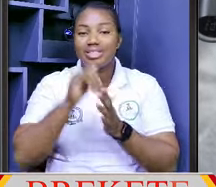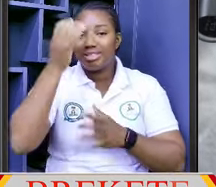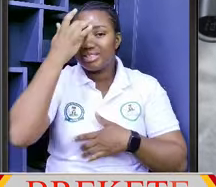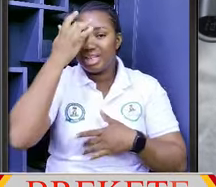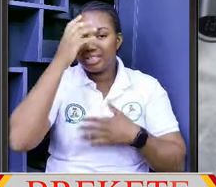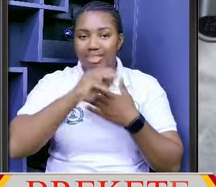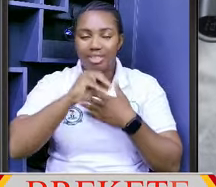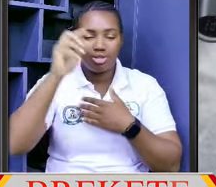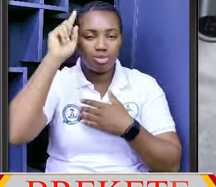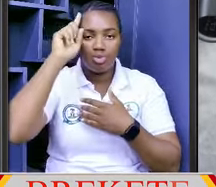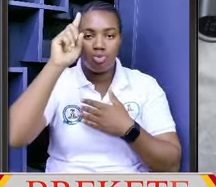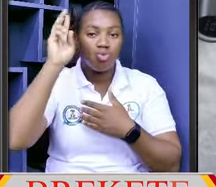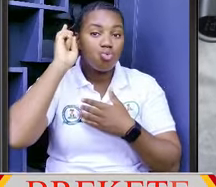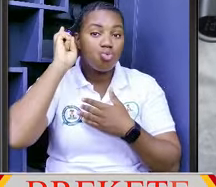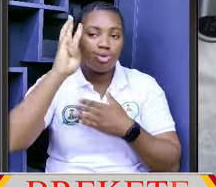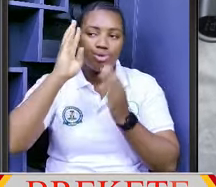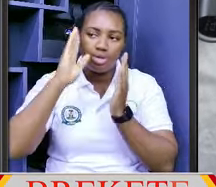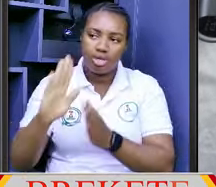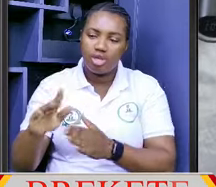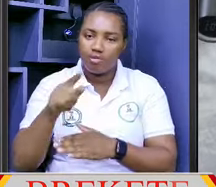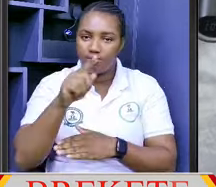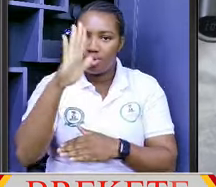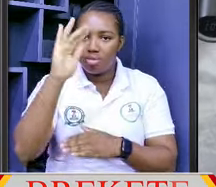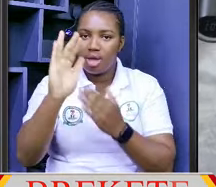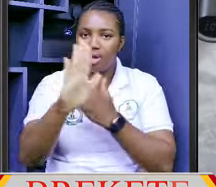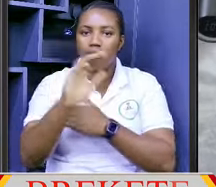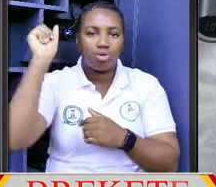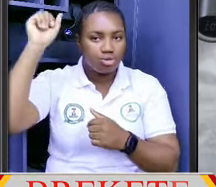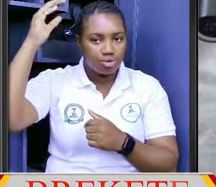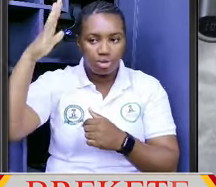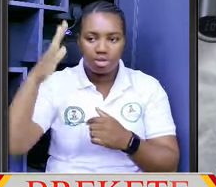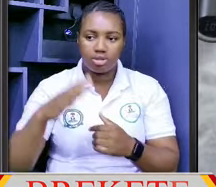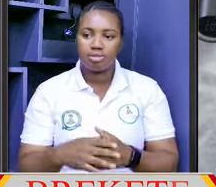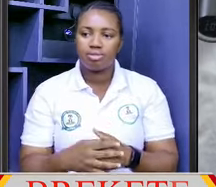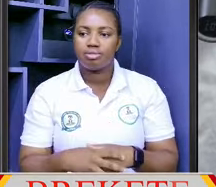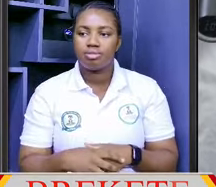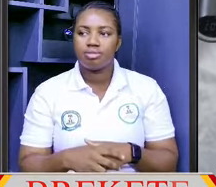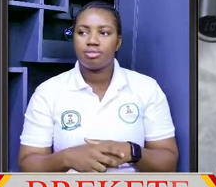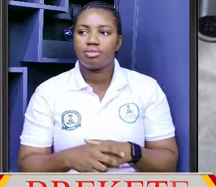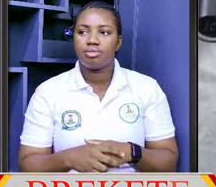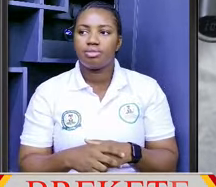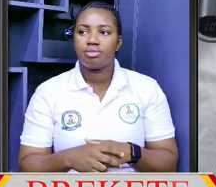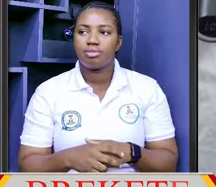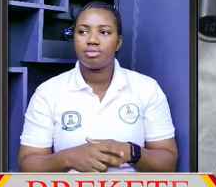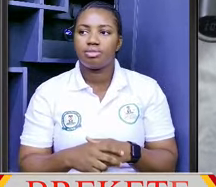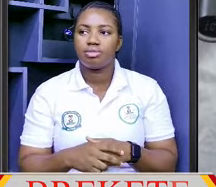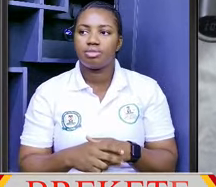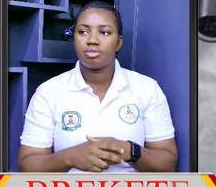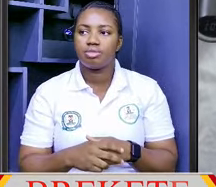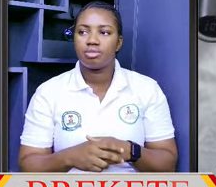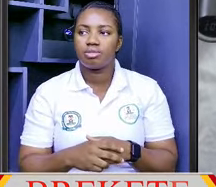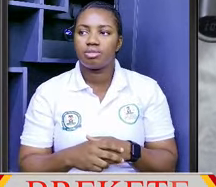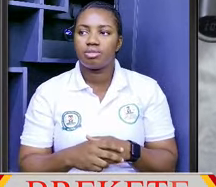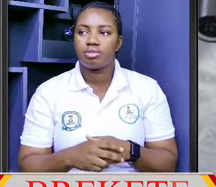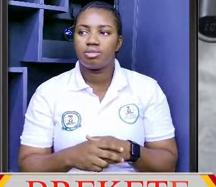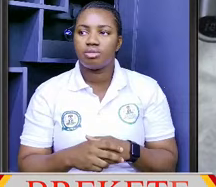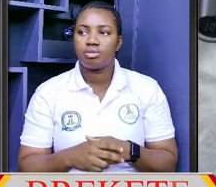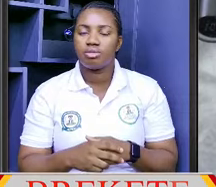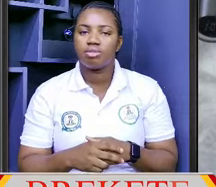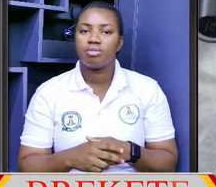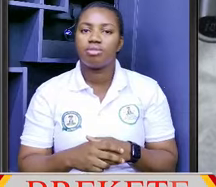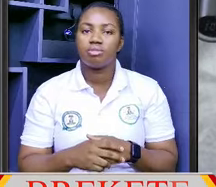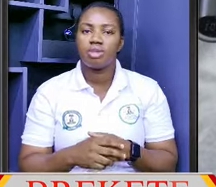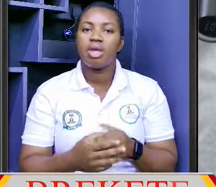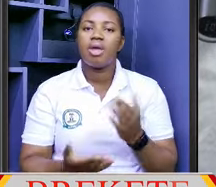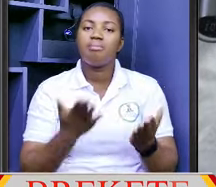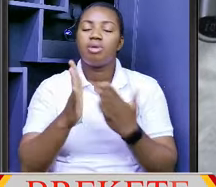will leave you by the grace of God. Amen, sir. Yeah, thank you very much. Coach Aminu, you and Auntie NM, may God reward all of you